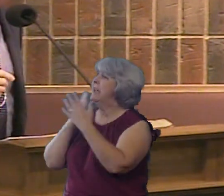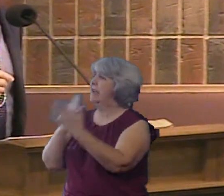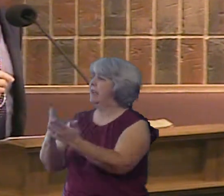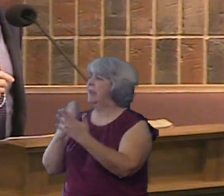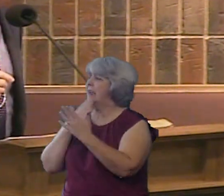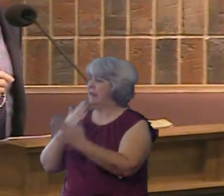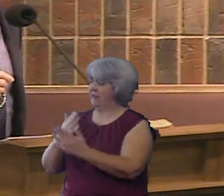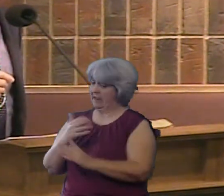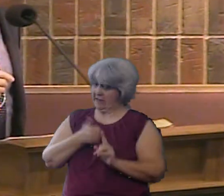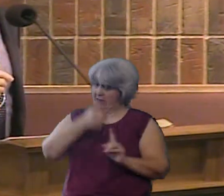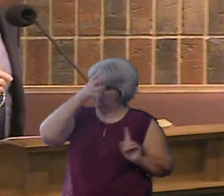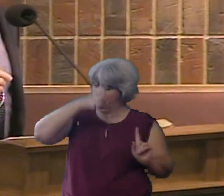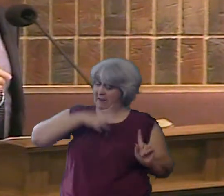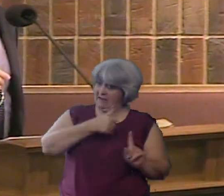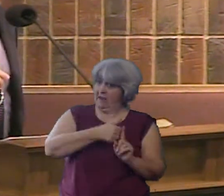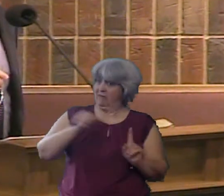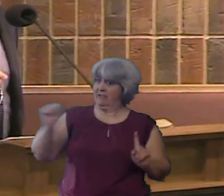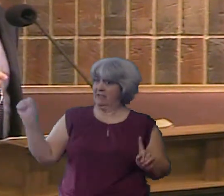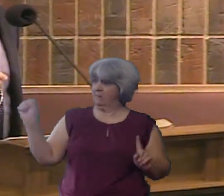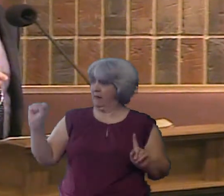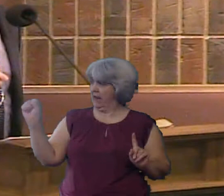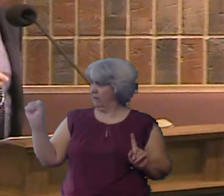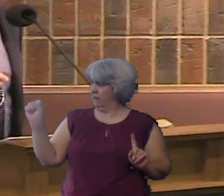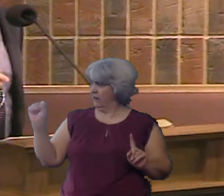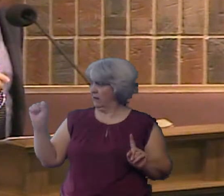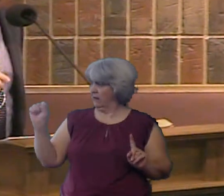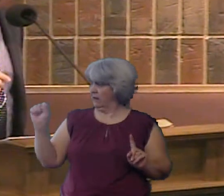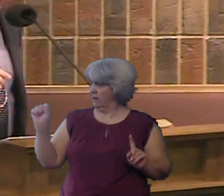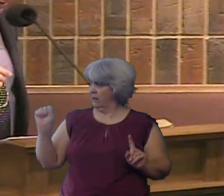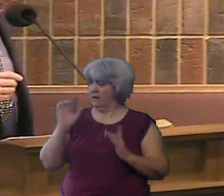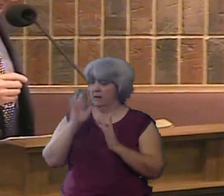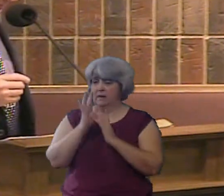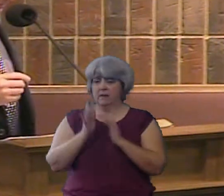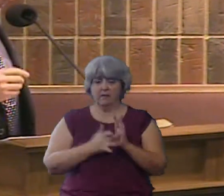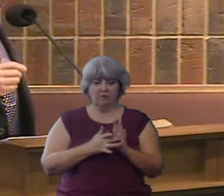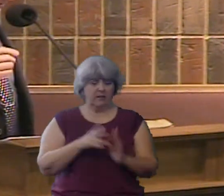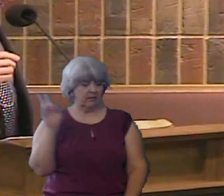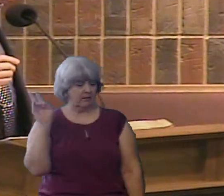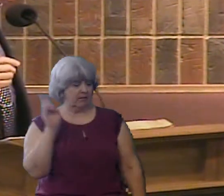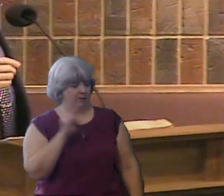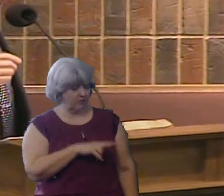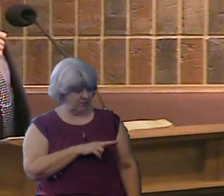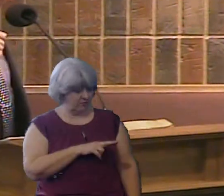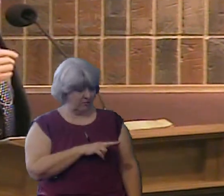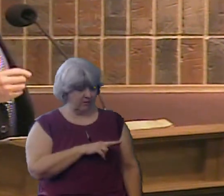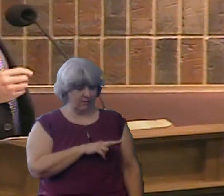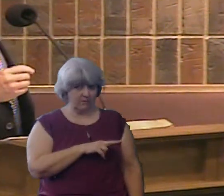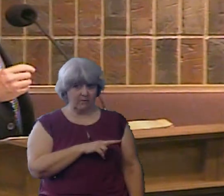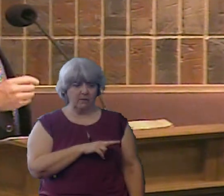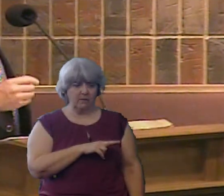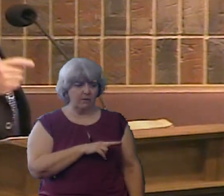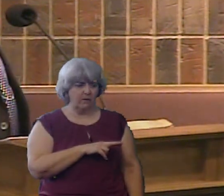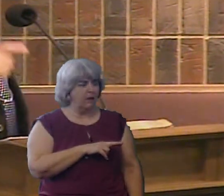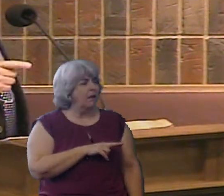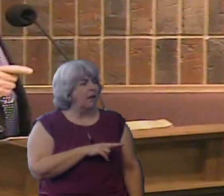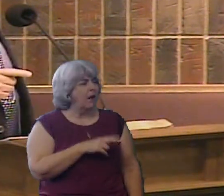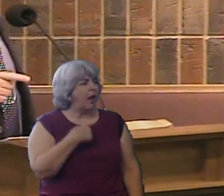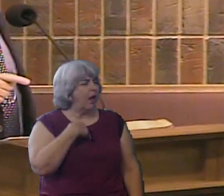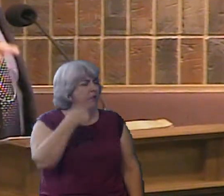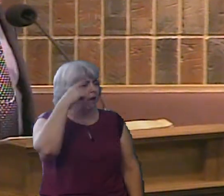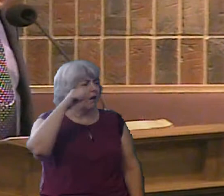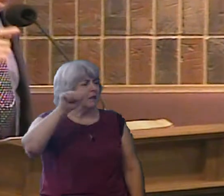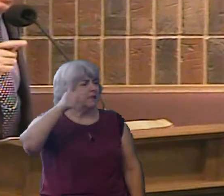a Samaritan. And then Jesus asked the question in the next verse, verse 17. Were there not